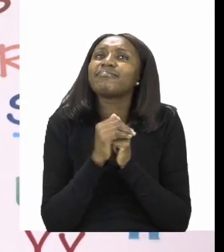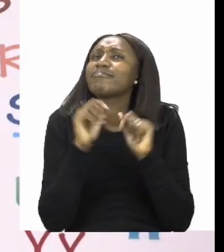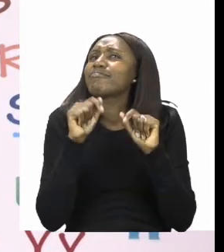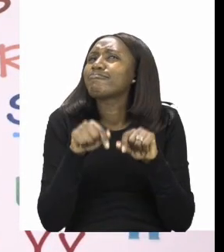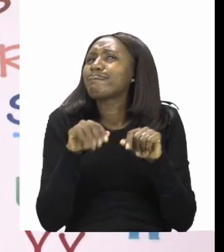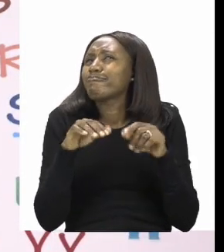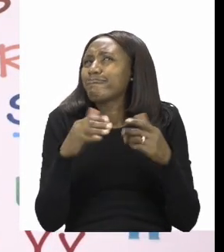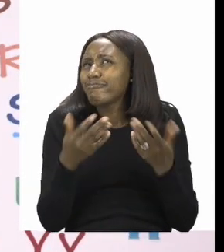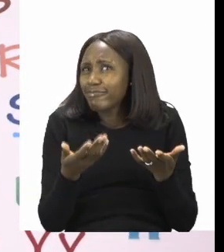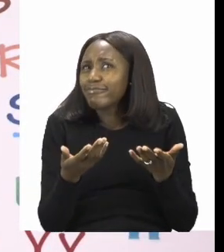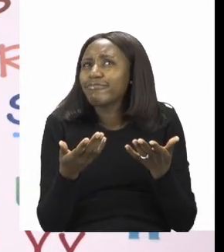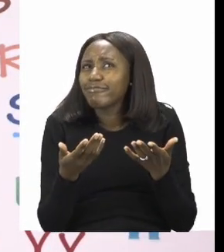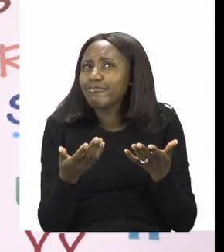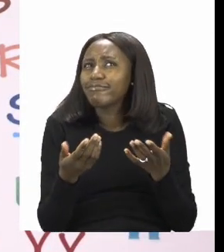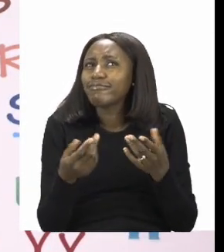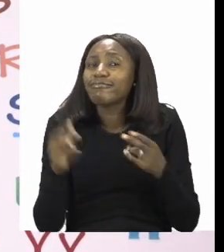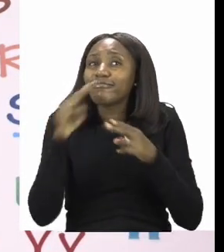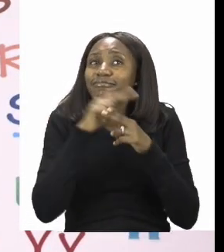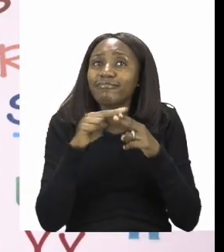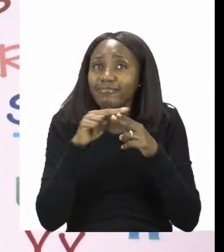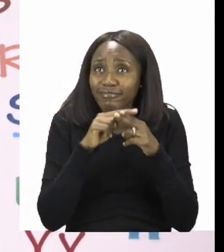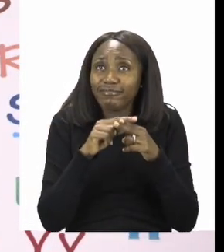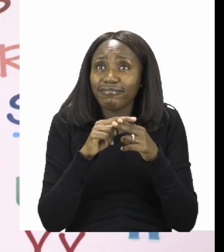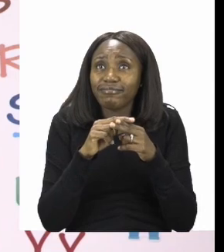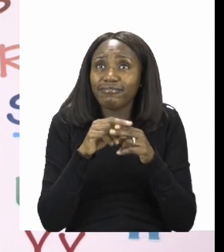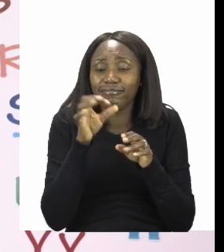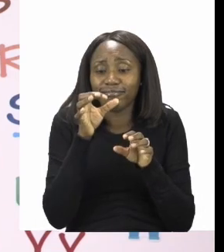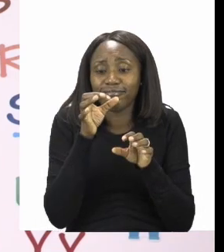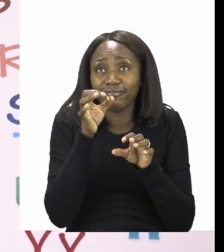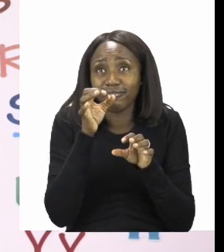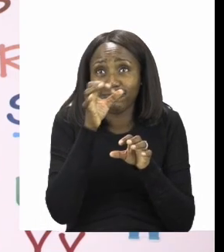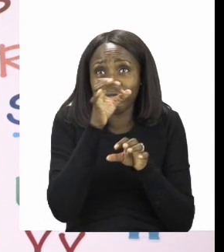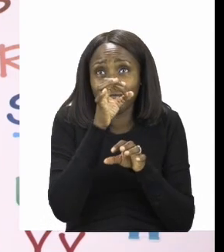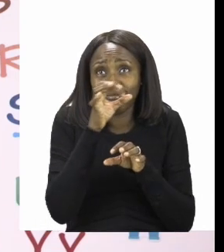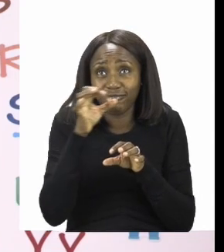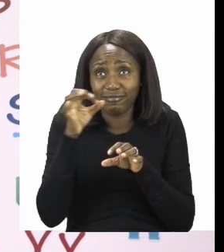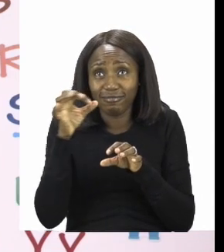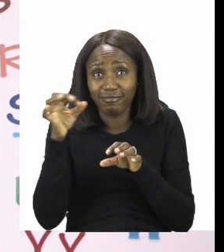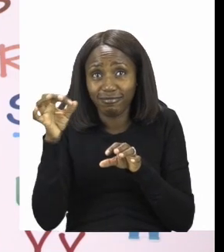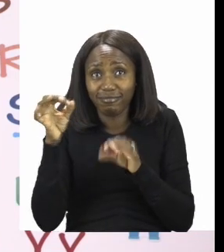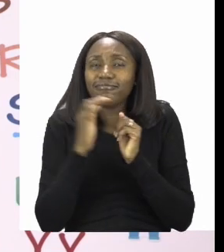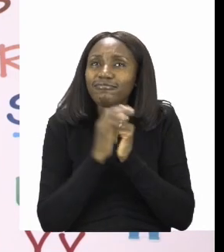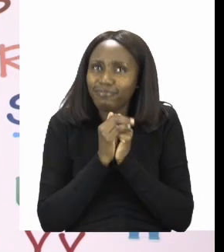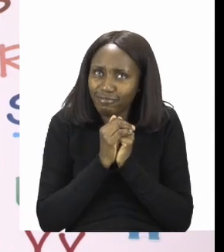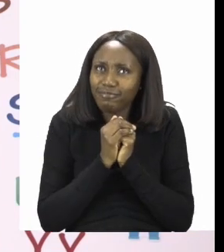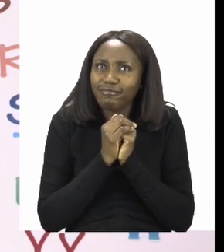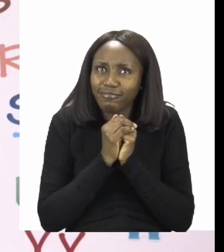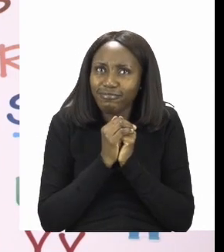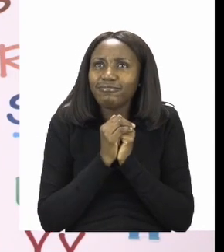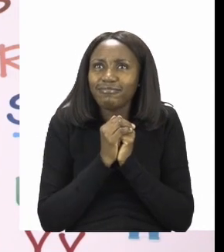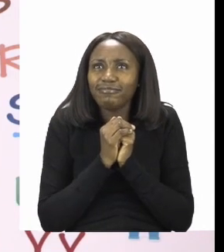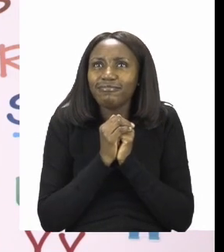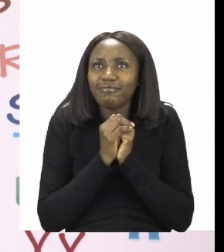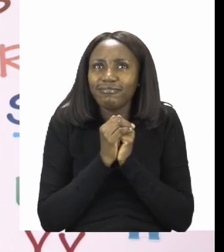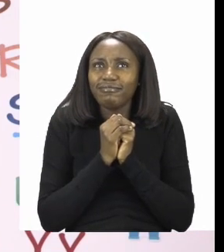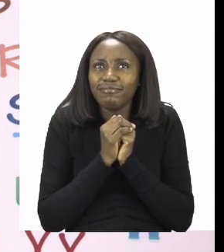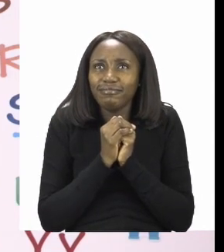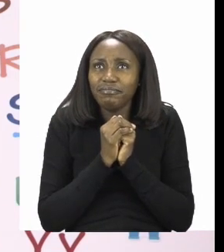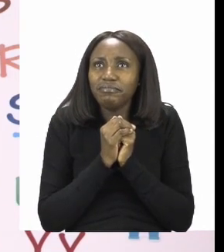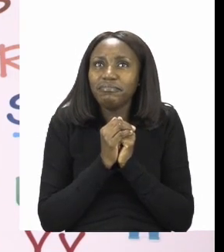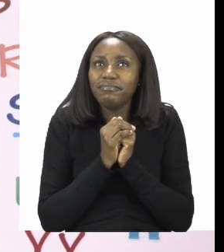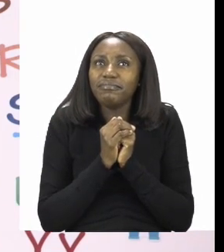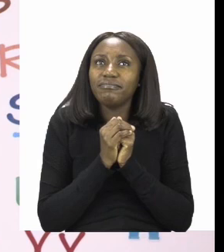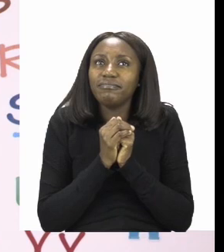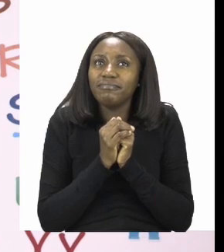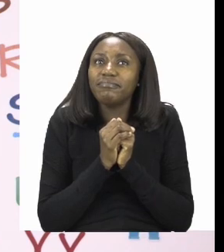one is by using our counters. So, our counters are going to help us.